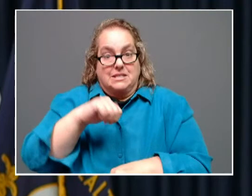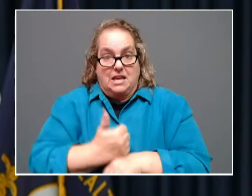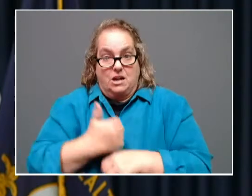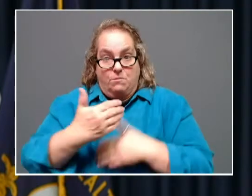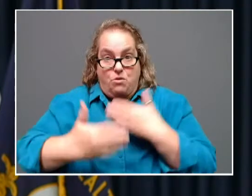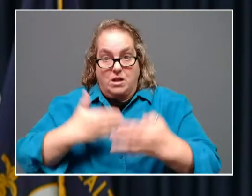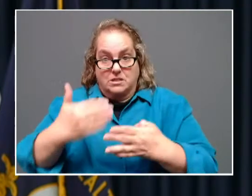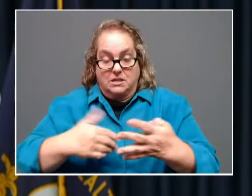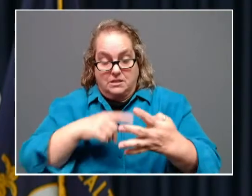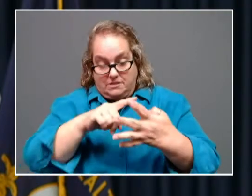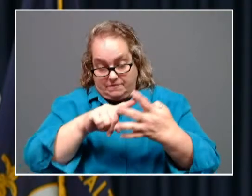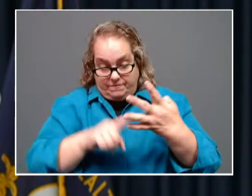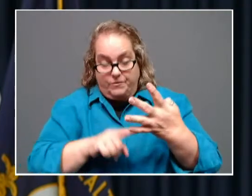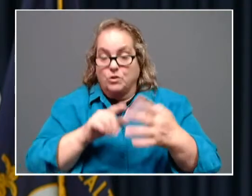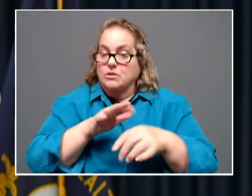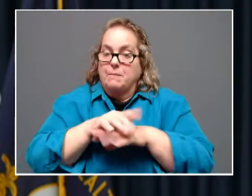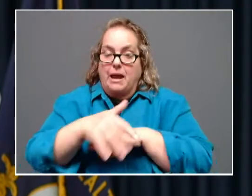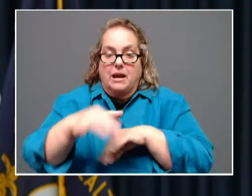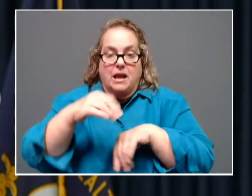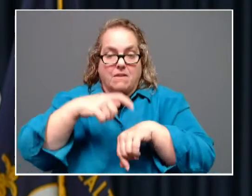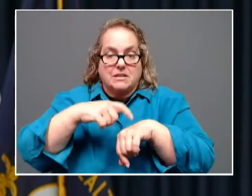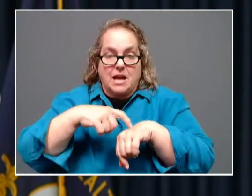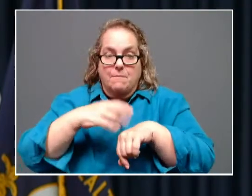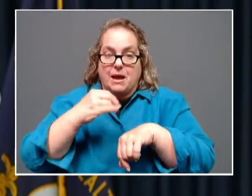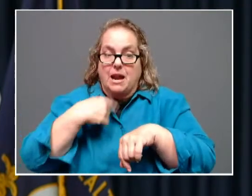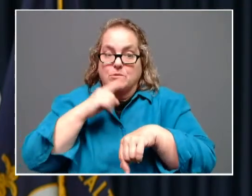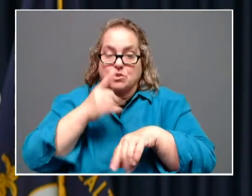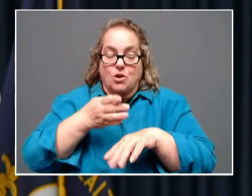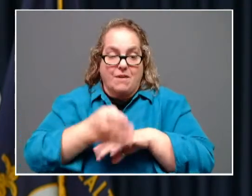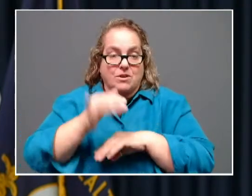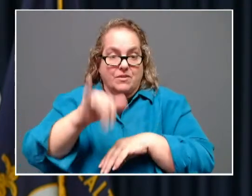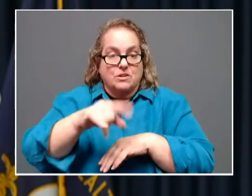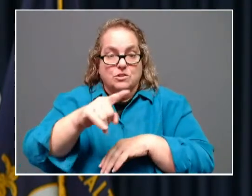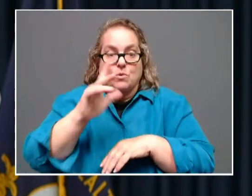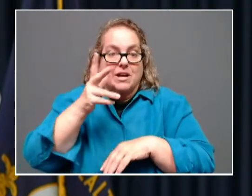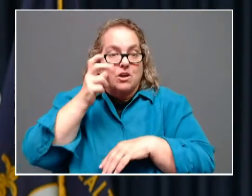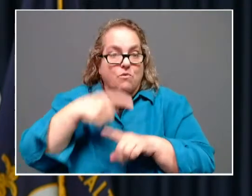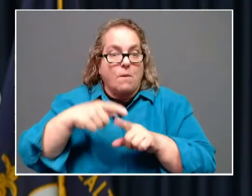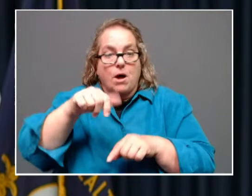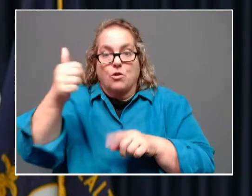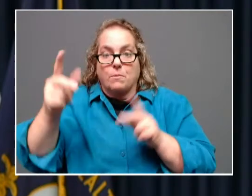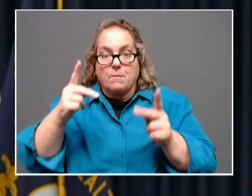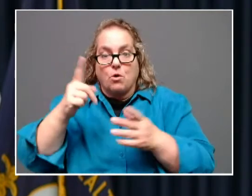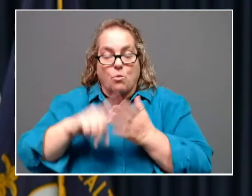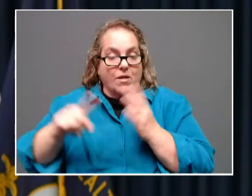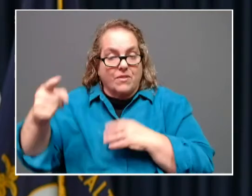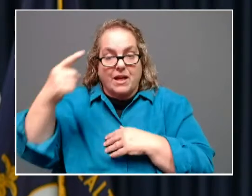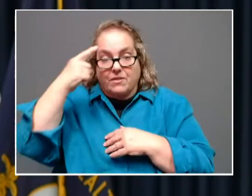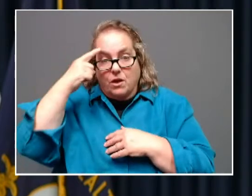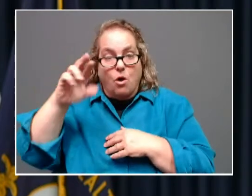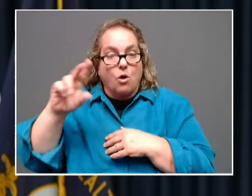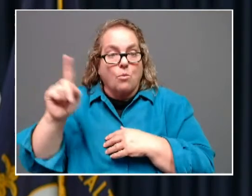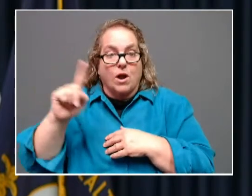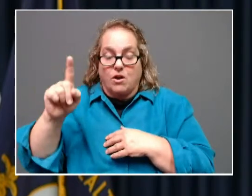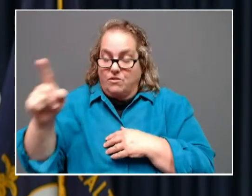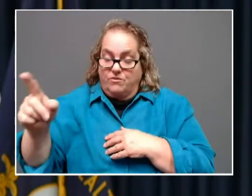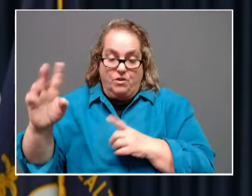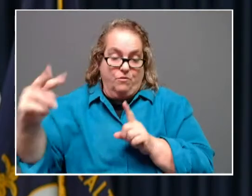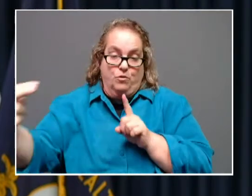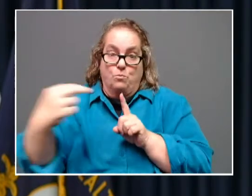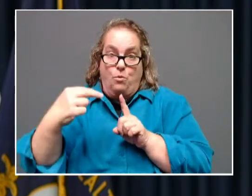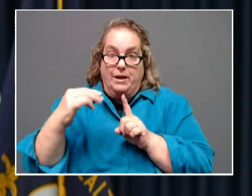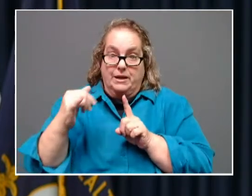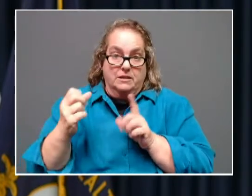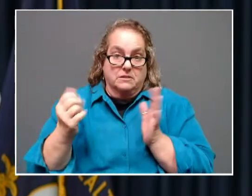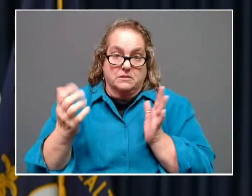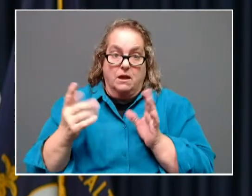plenty of time, and I'm sure right after this, you'll hear from others on what they think or where they stand. But the collection of